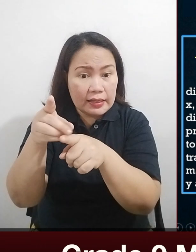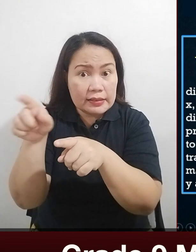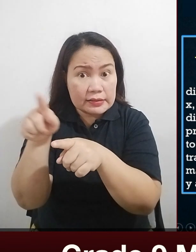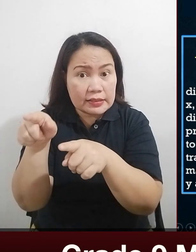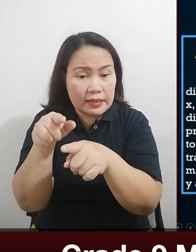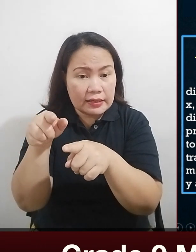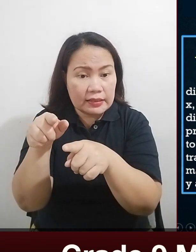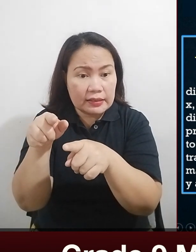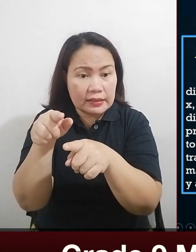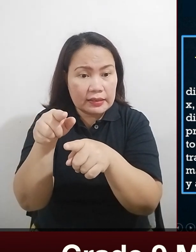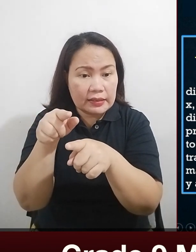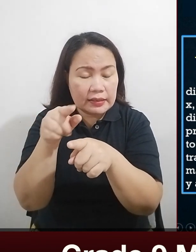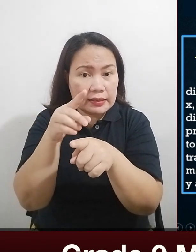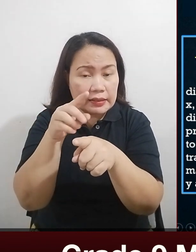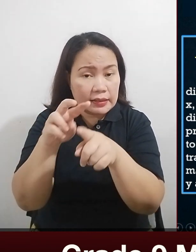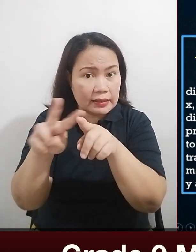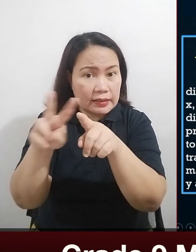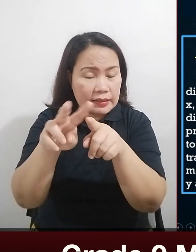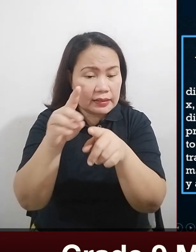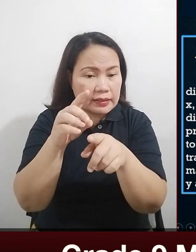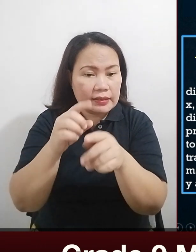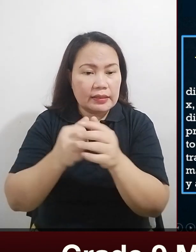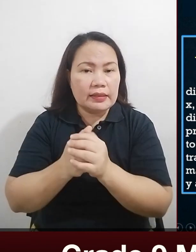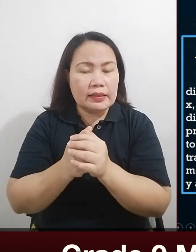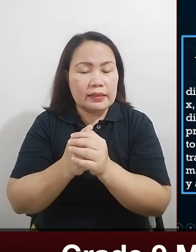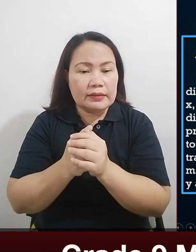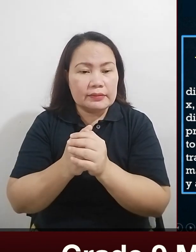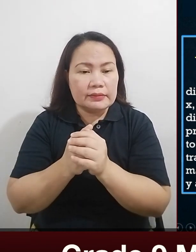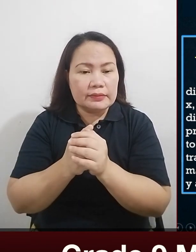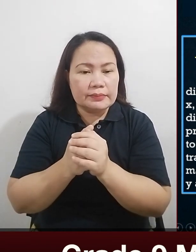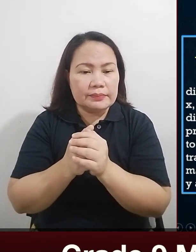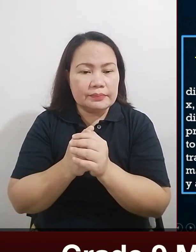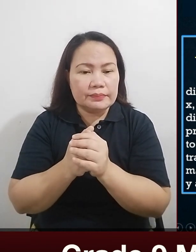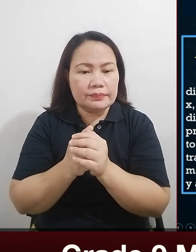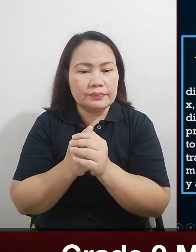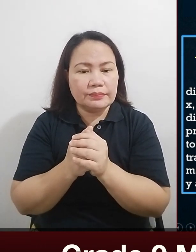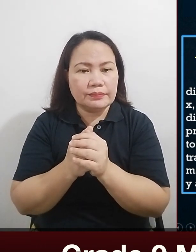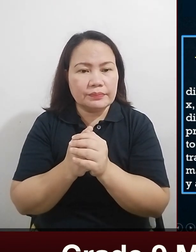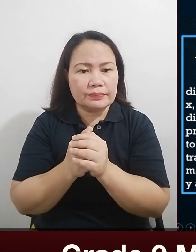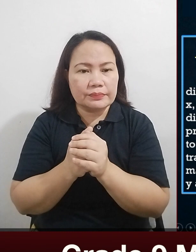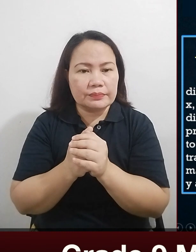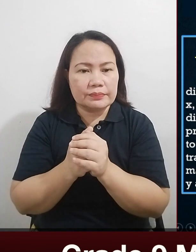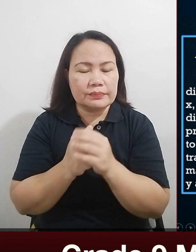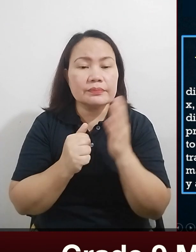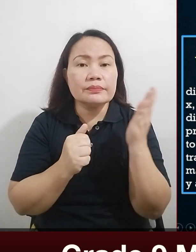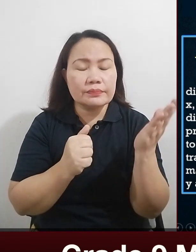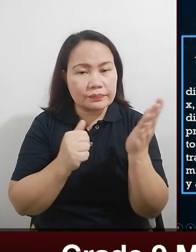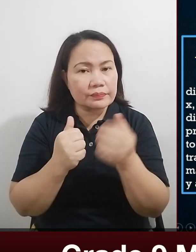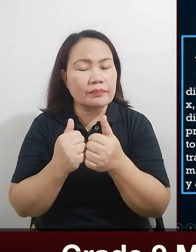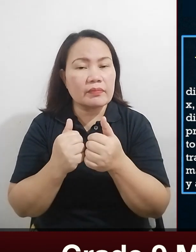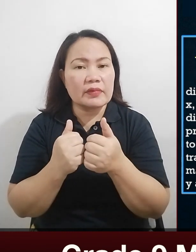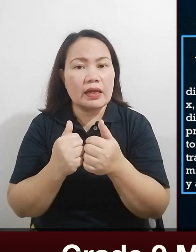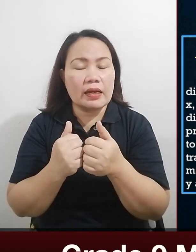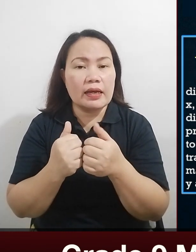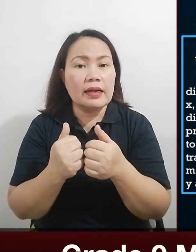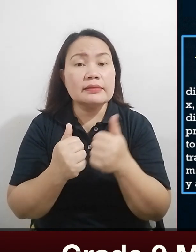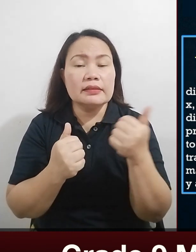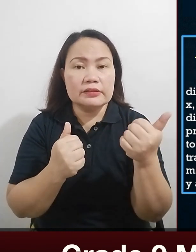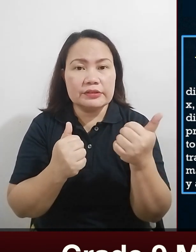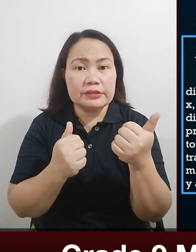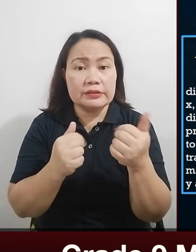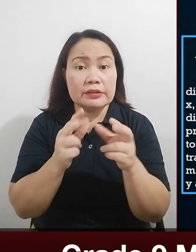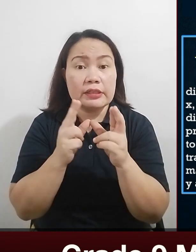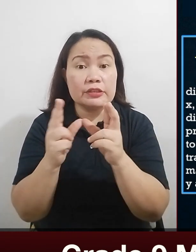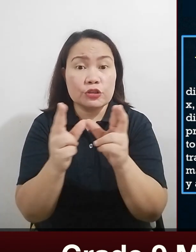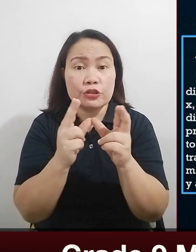combined variation, so in combined variation, this is another physical, no? This is another physical relationship